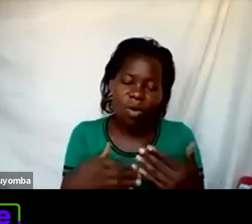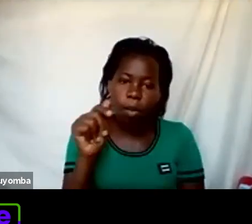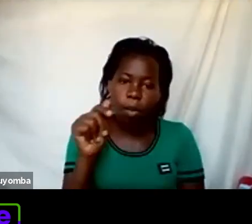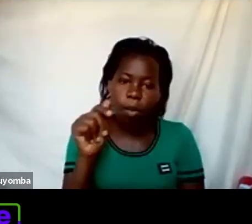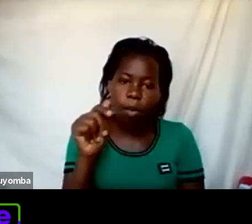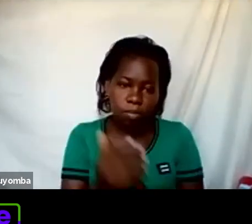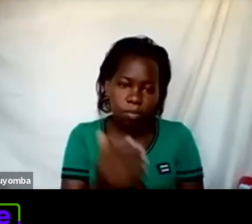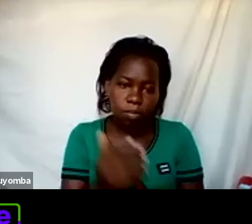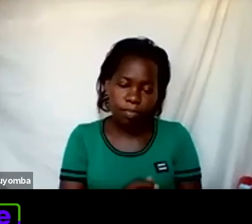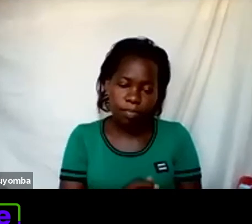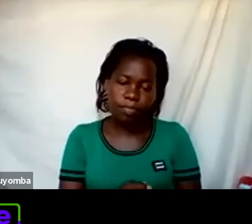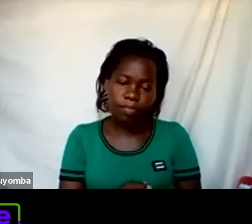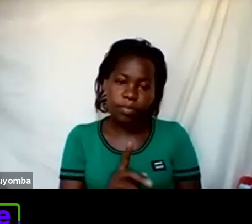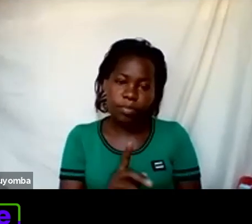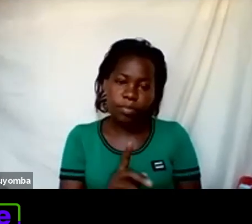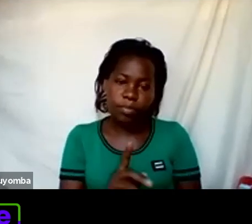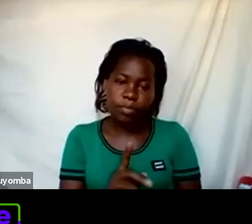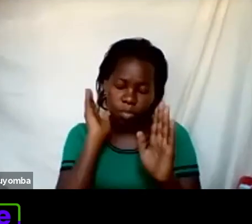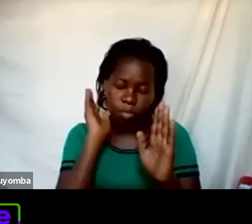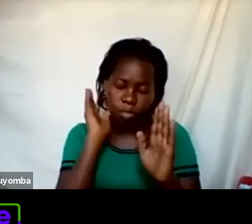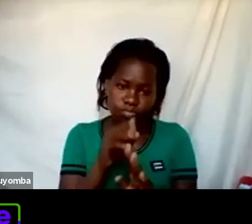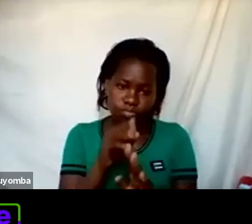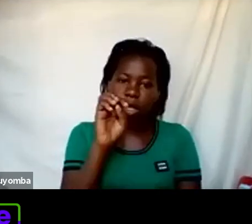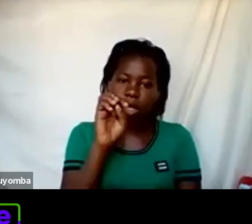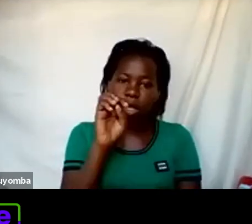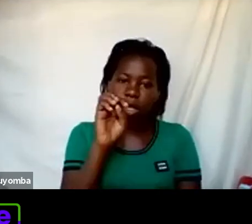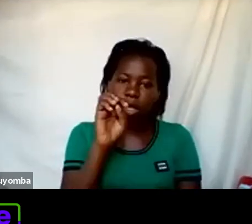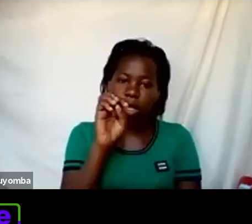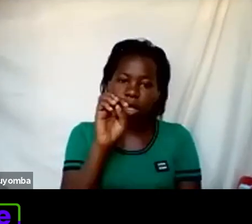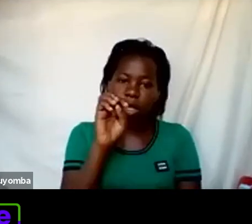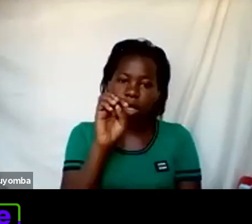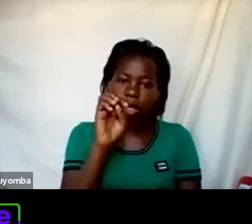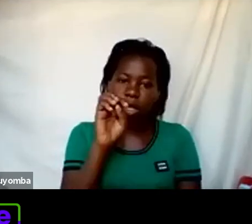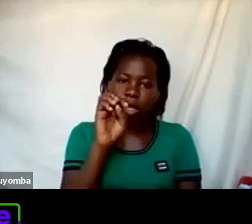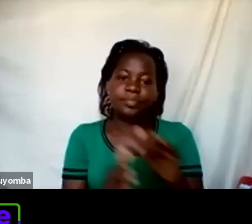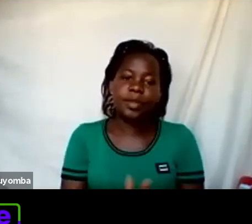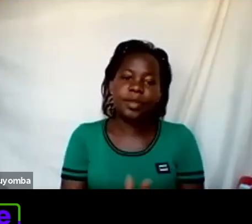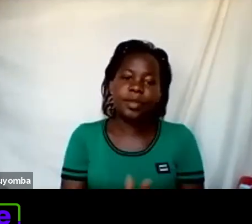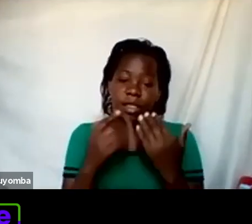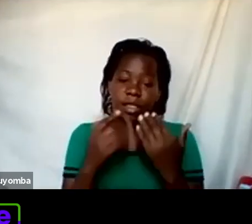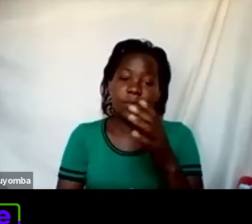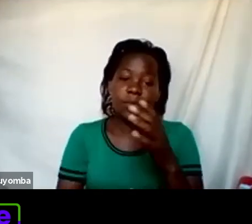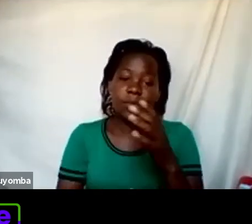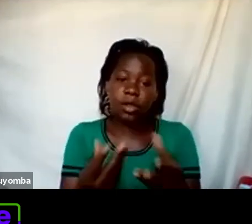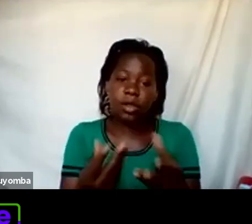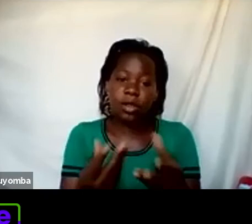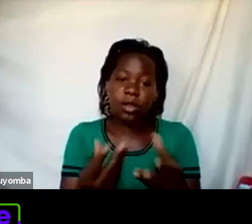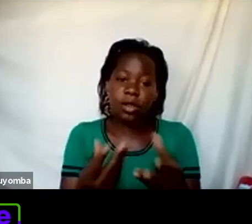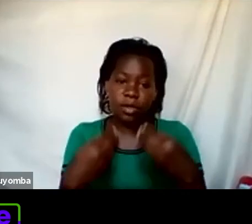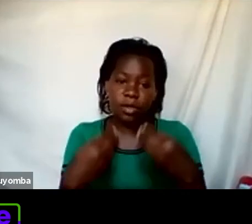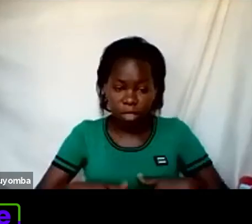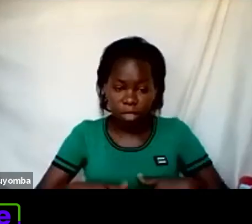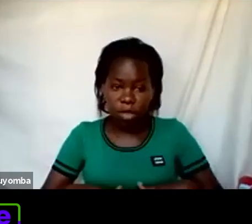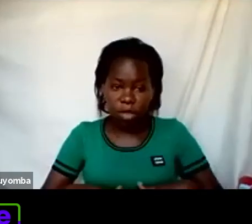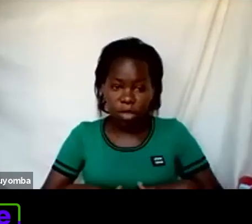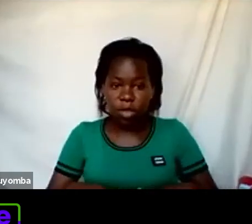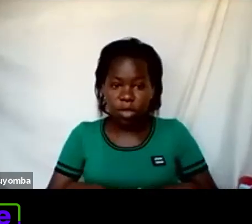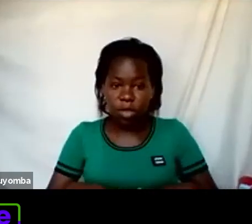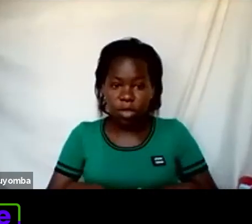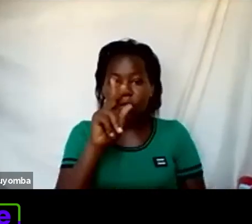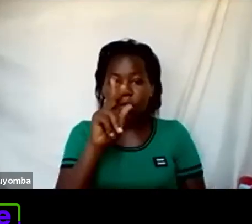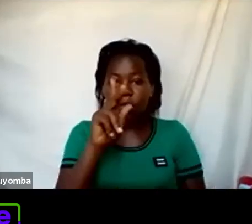to the website. Ndugwa Israel, thanks for this opportunity you have given us as youths. The Chikaya Youth Initiative